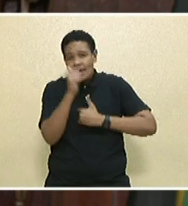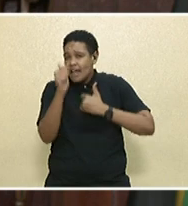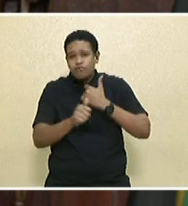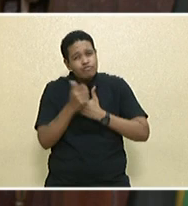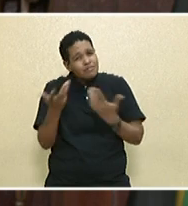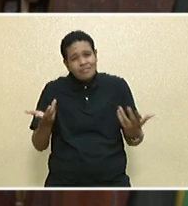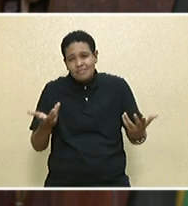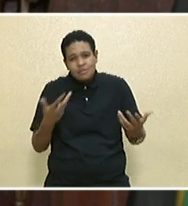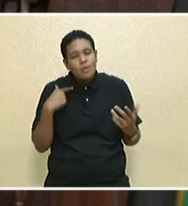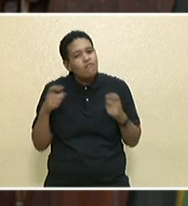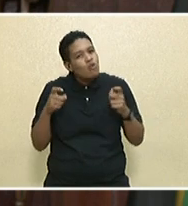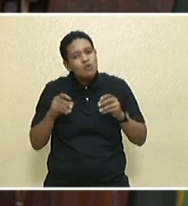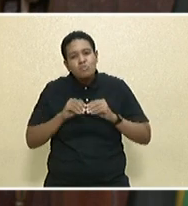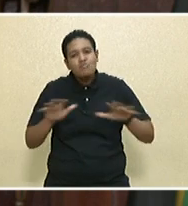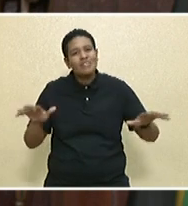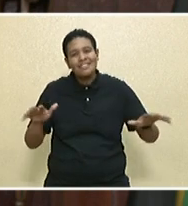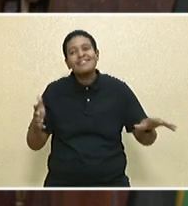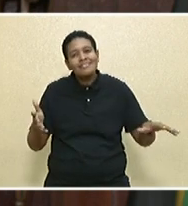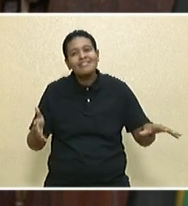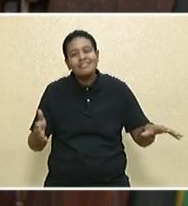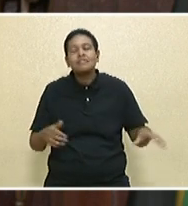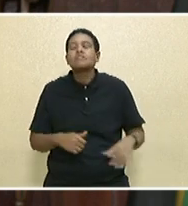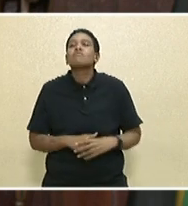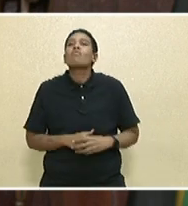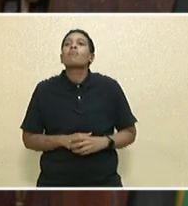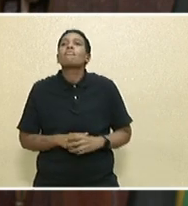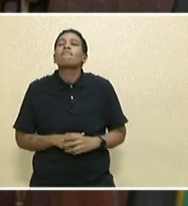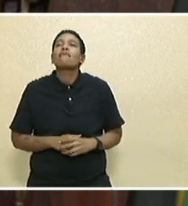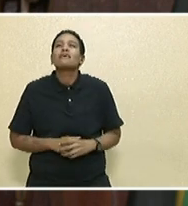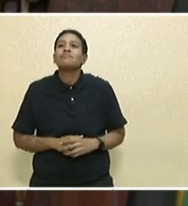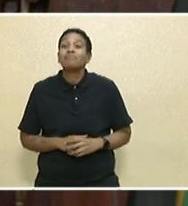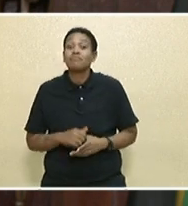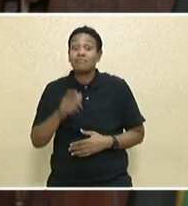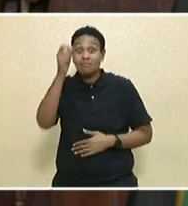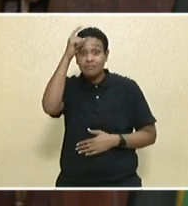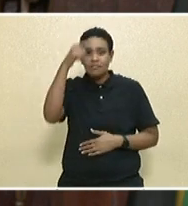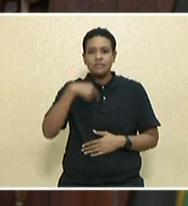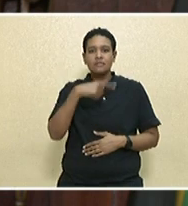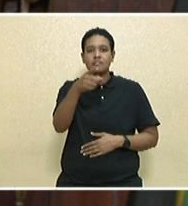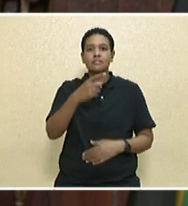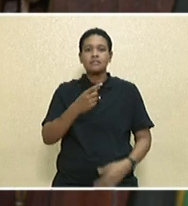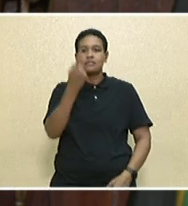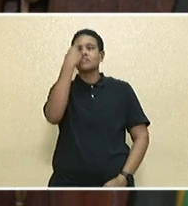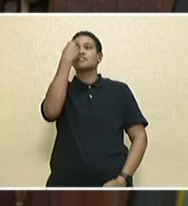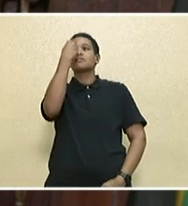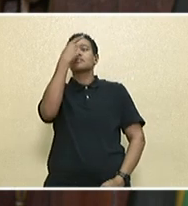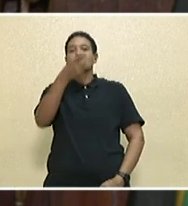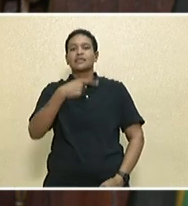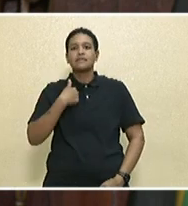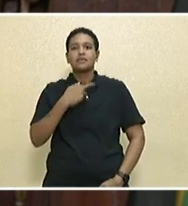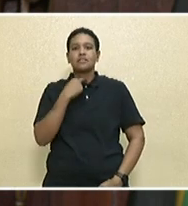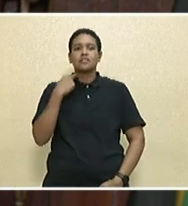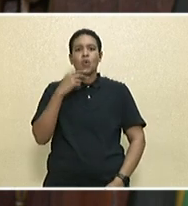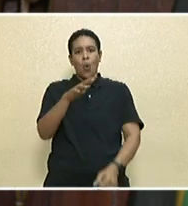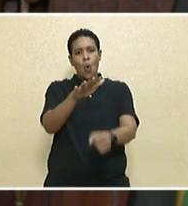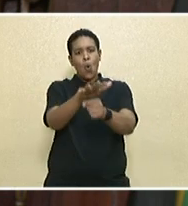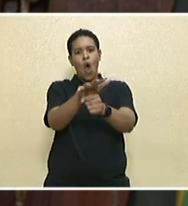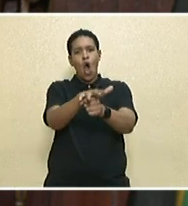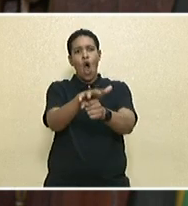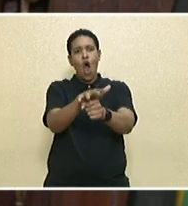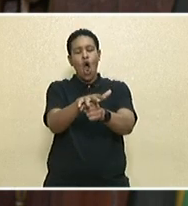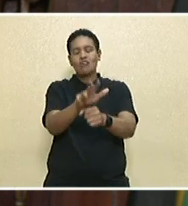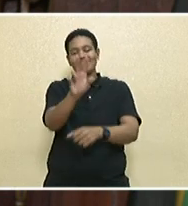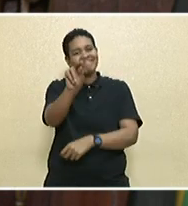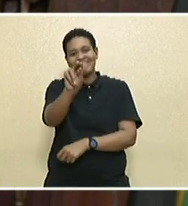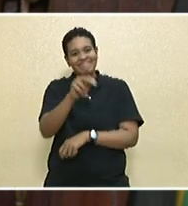So I use this now not as a threat, not as a warning,